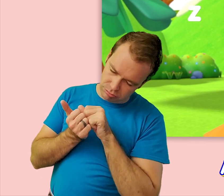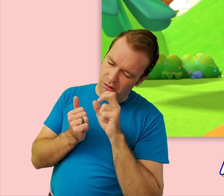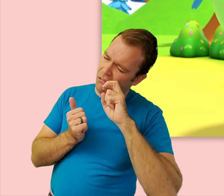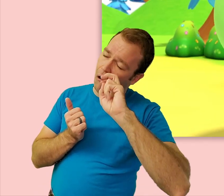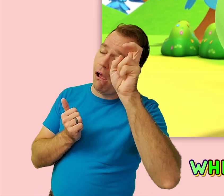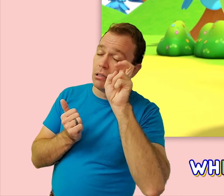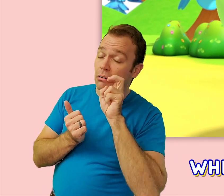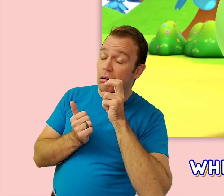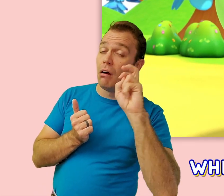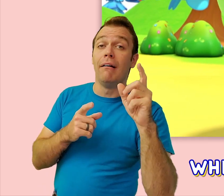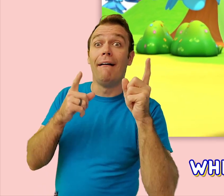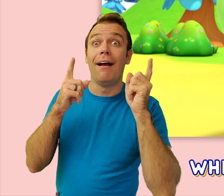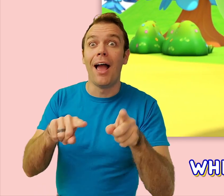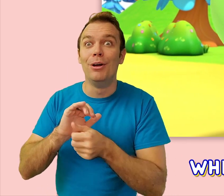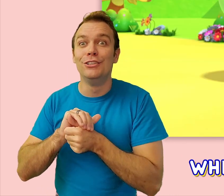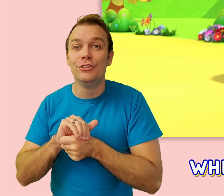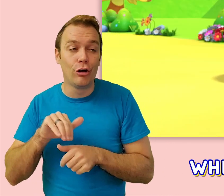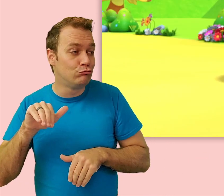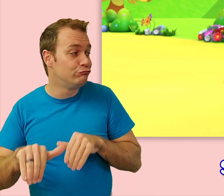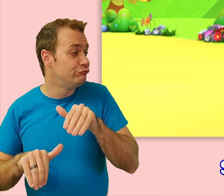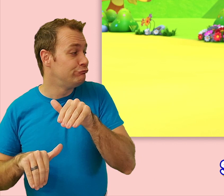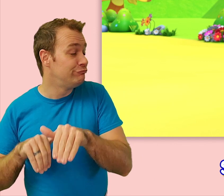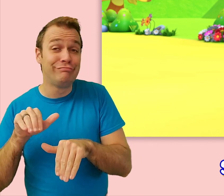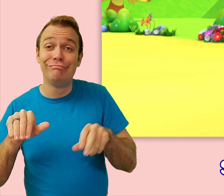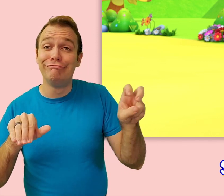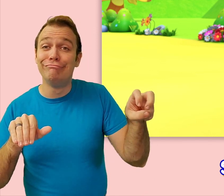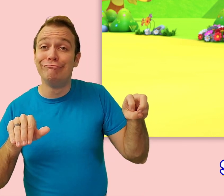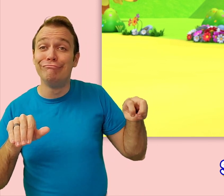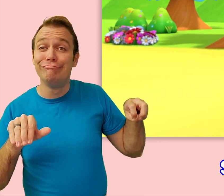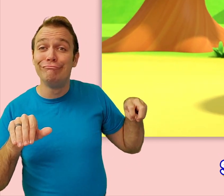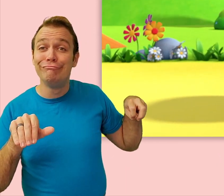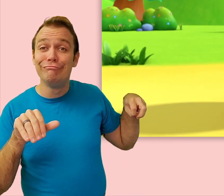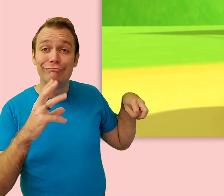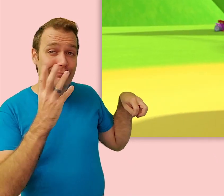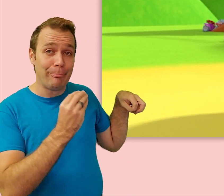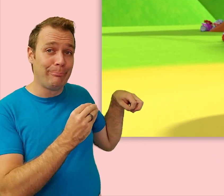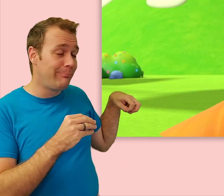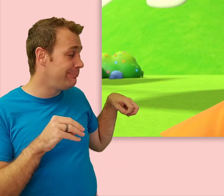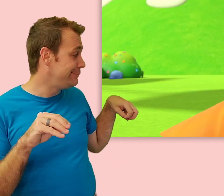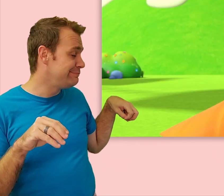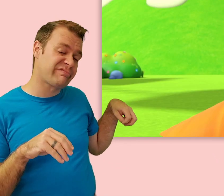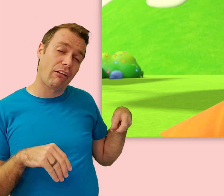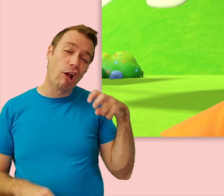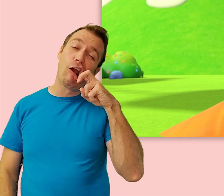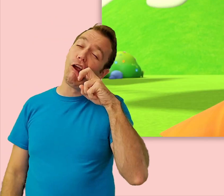very deep. When the tortoise passed, she was fast asleep.